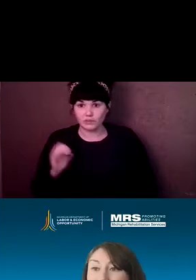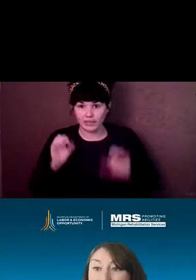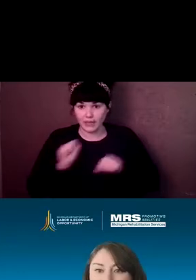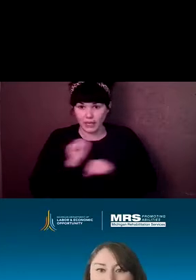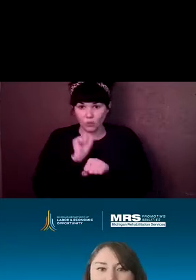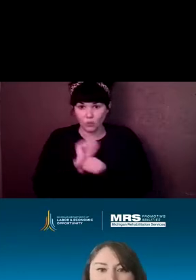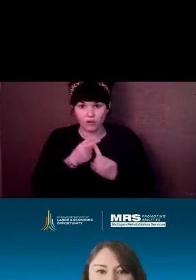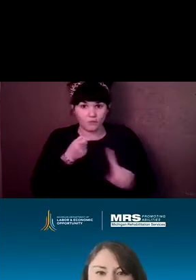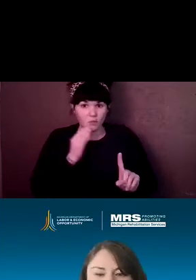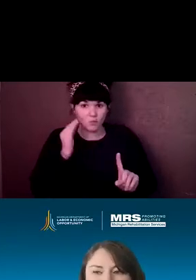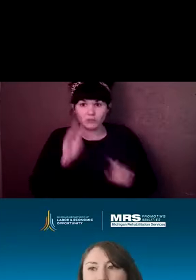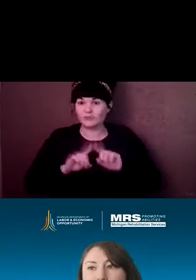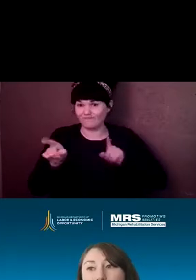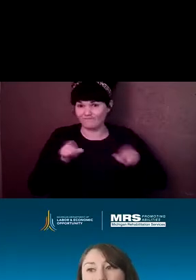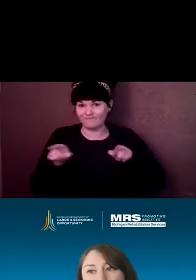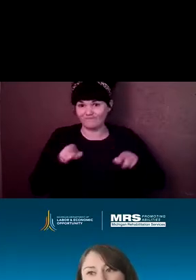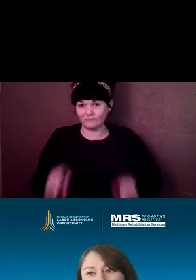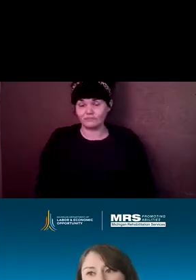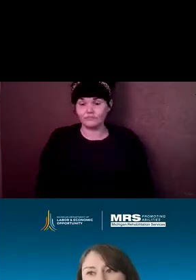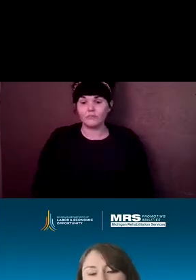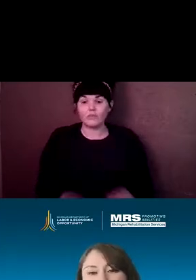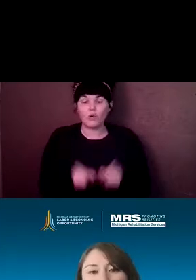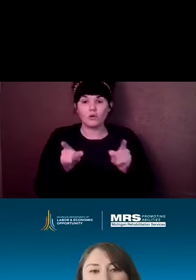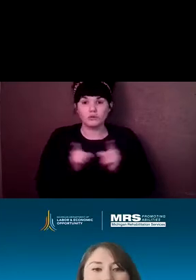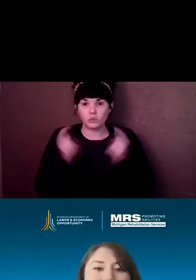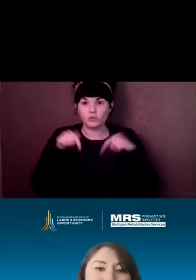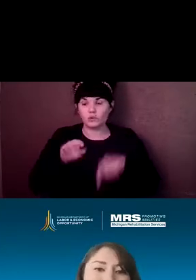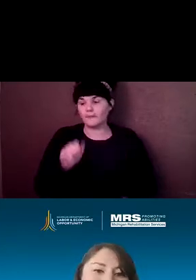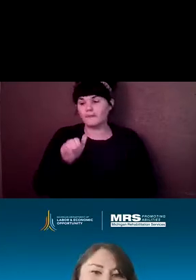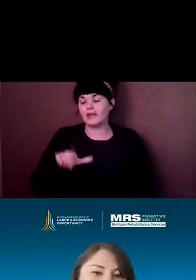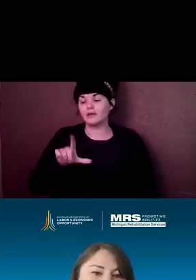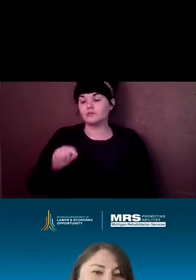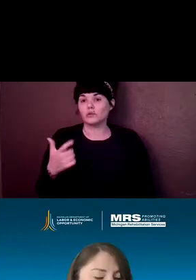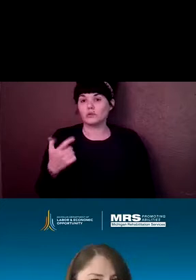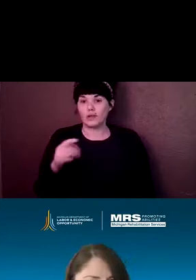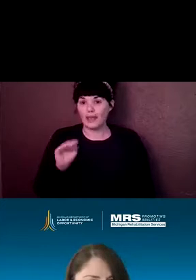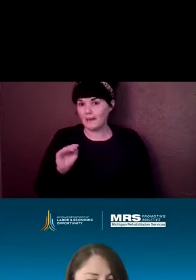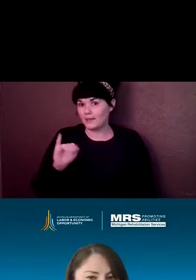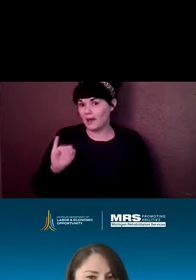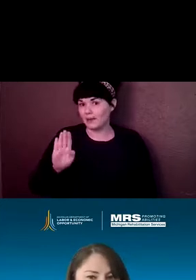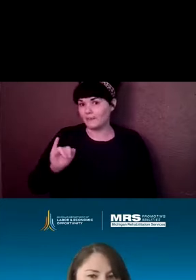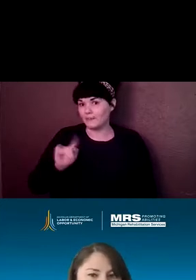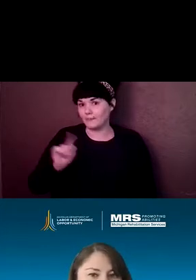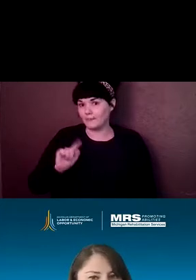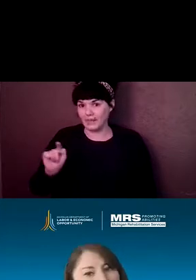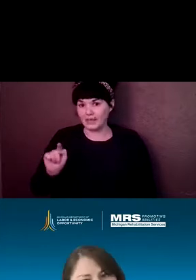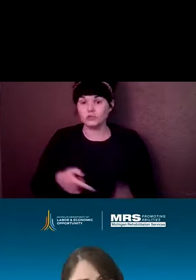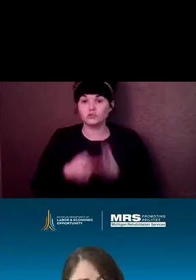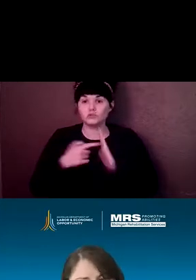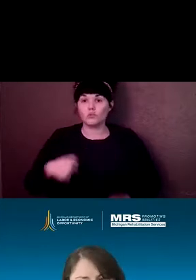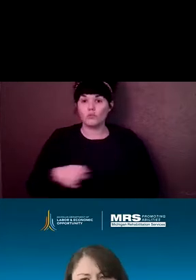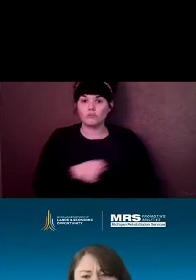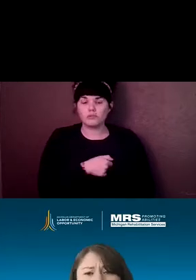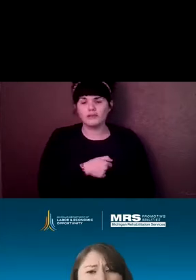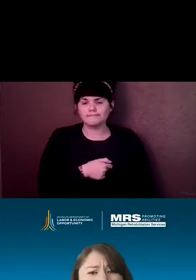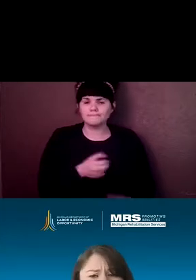that discrepancy there. Also in May of 2021, MIBiz gave us a few snapshots of a couple Michigan